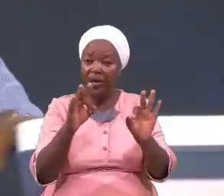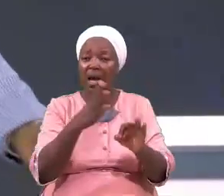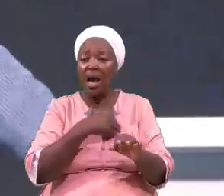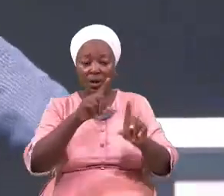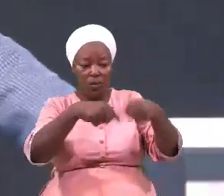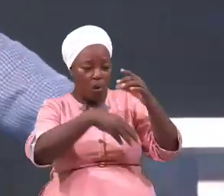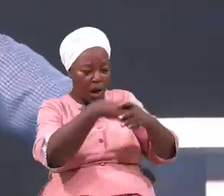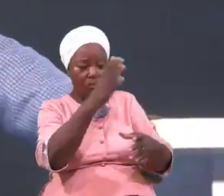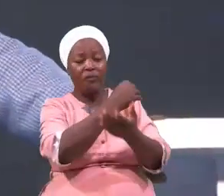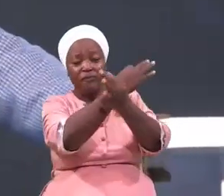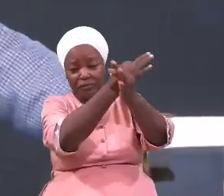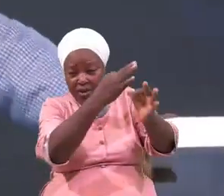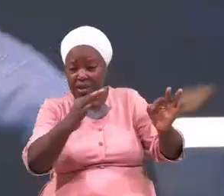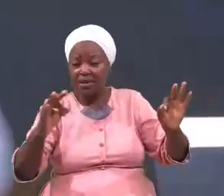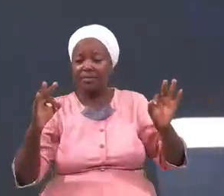out free.